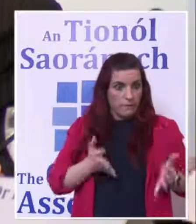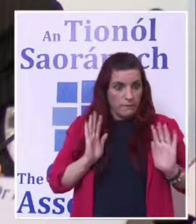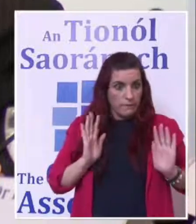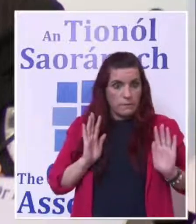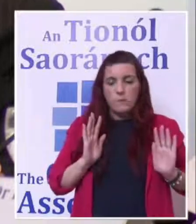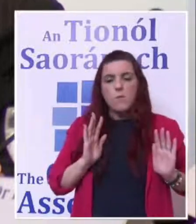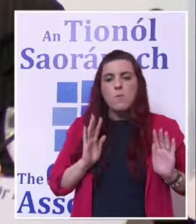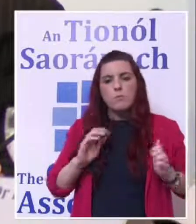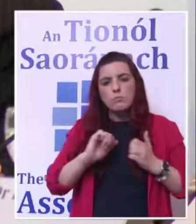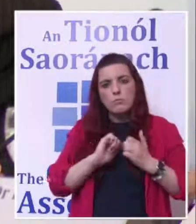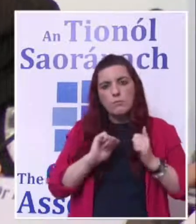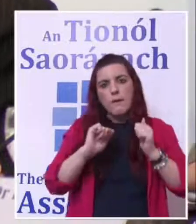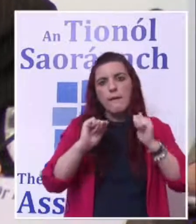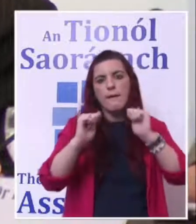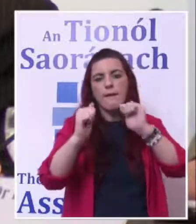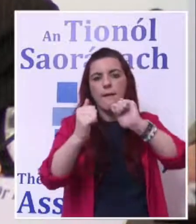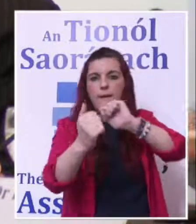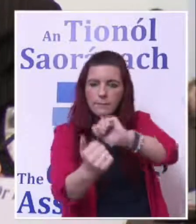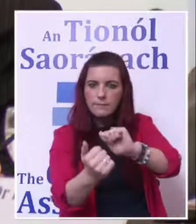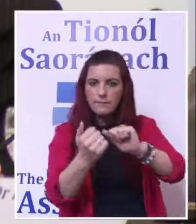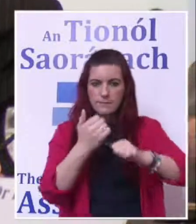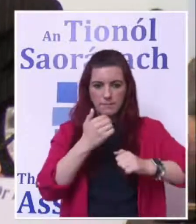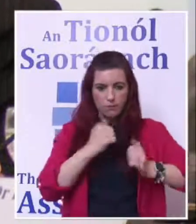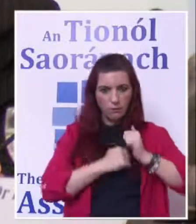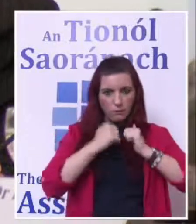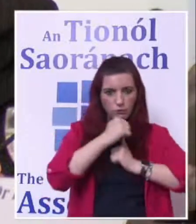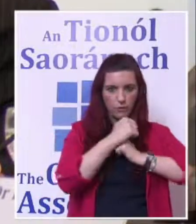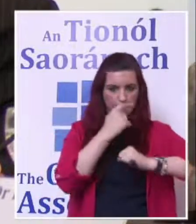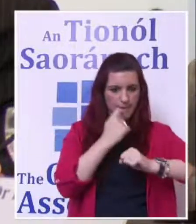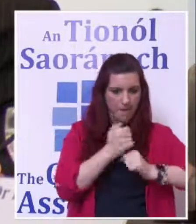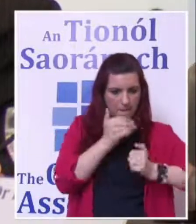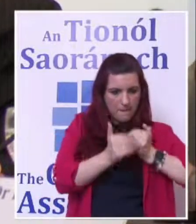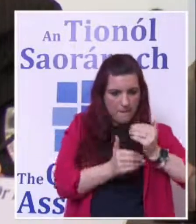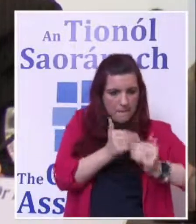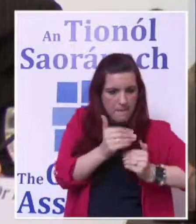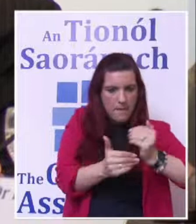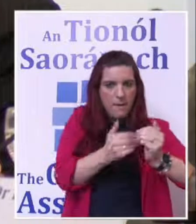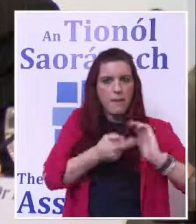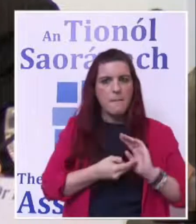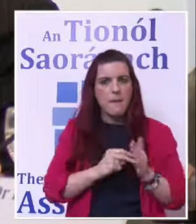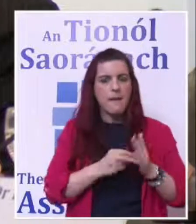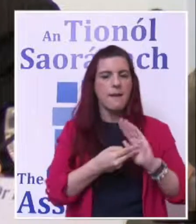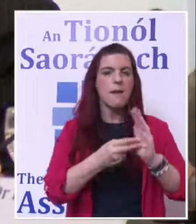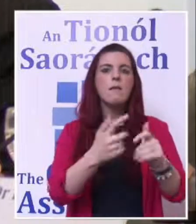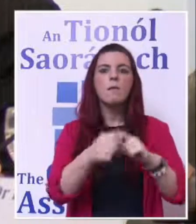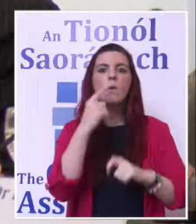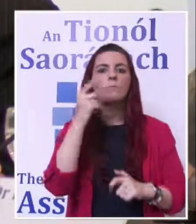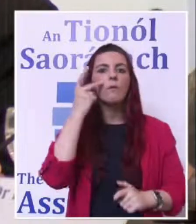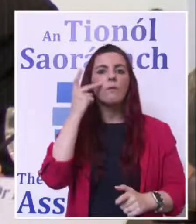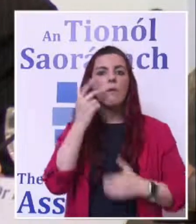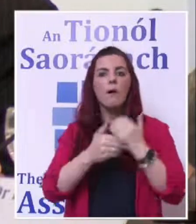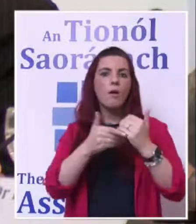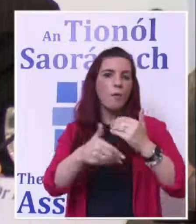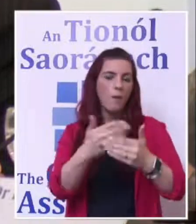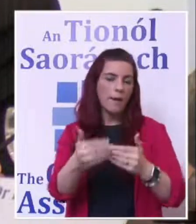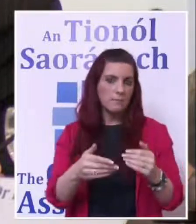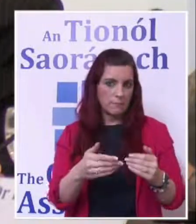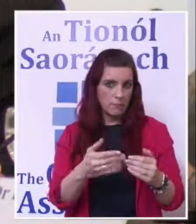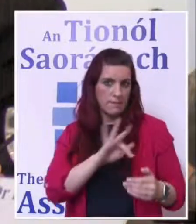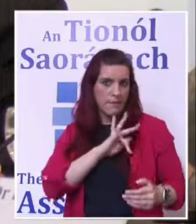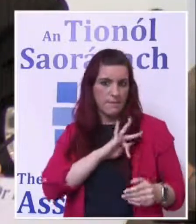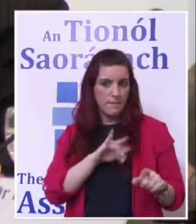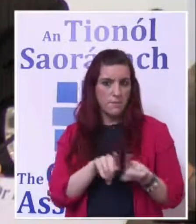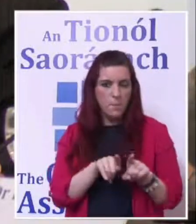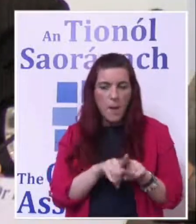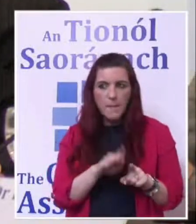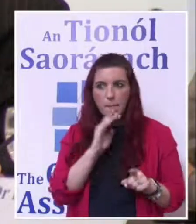that it's graduated, it's structured. You have an it can be reviewed on an ongoing basis, but that